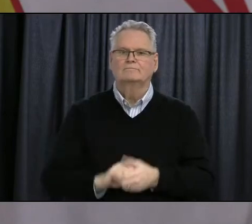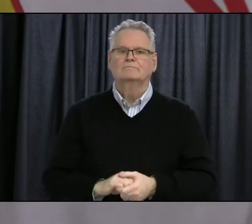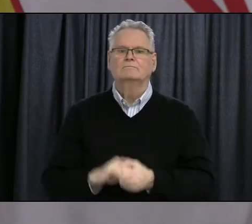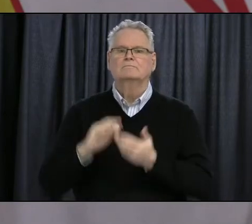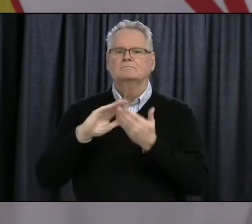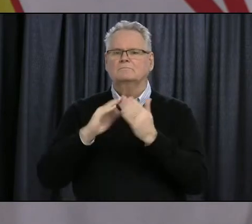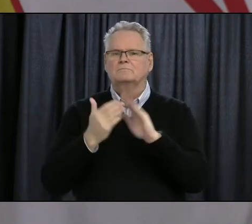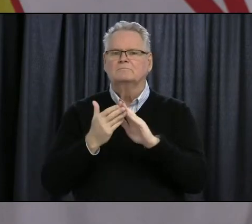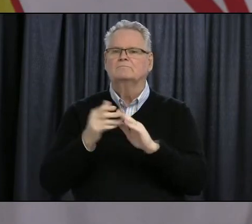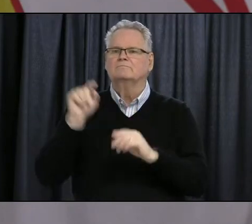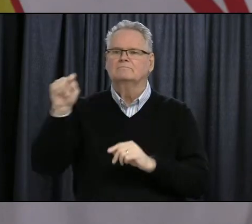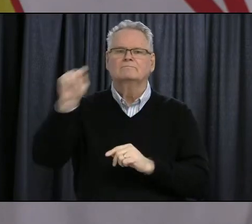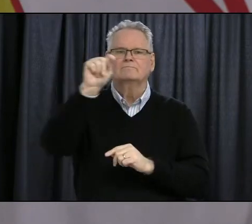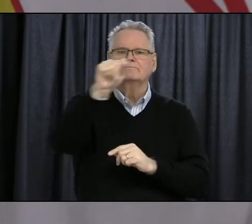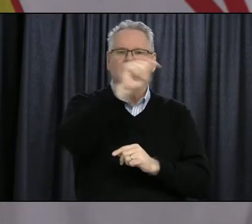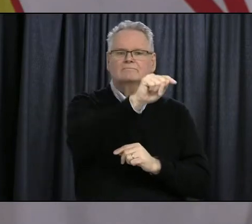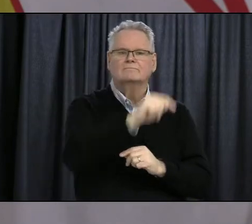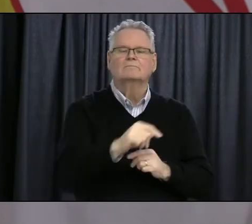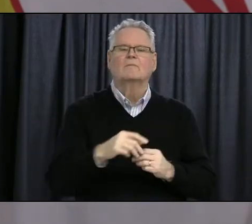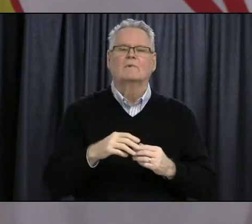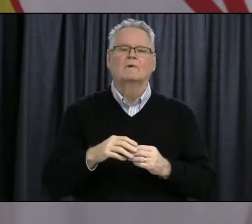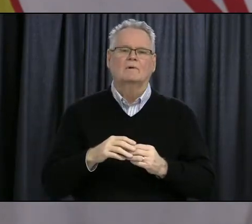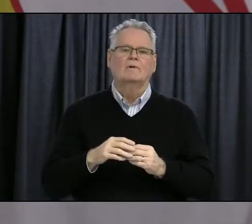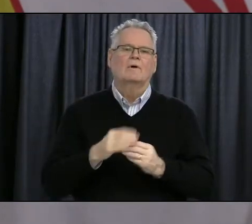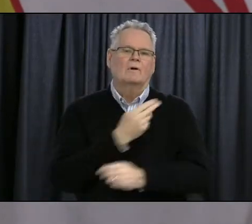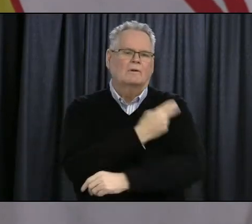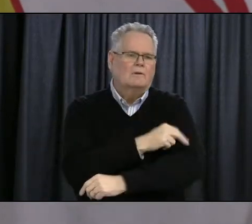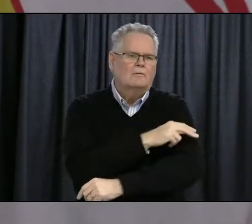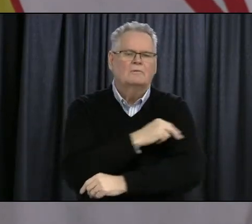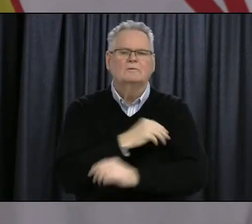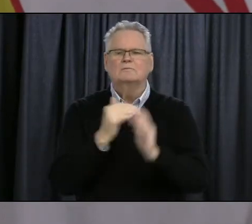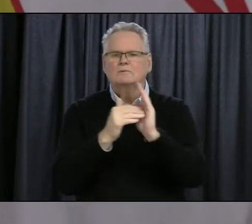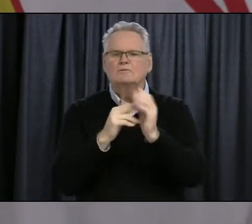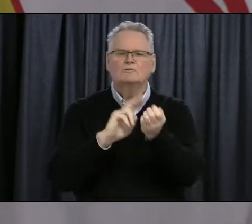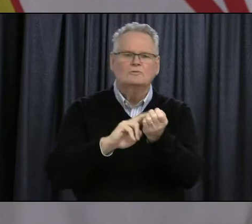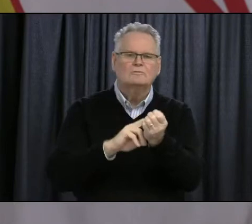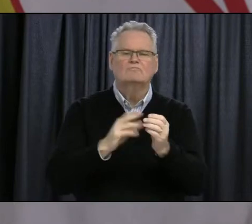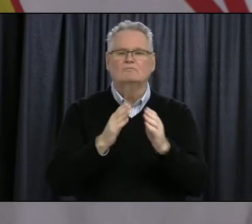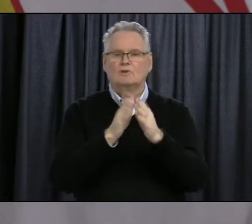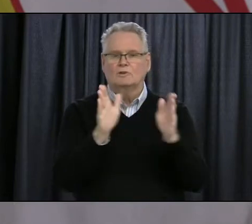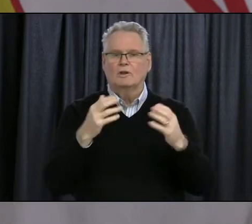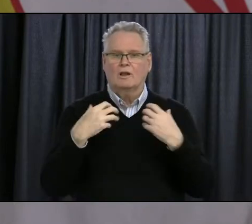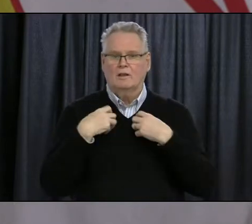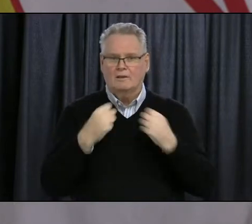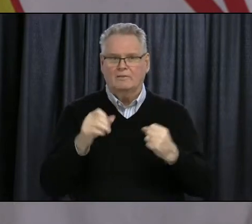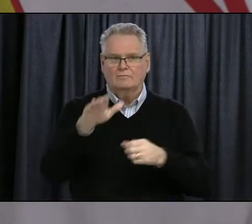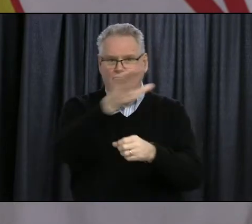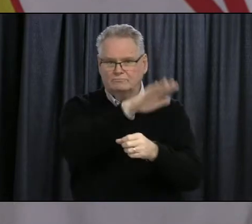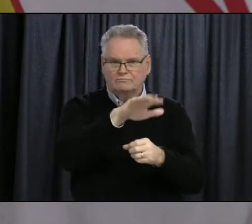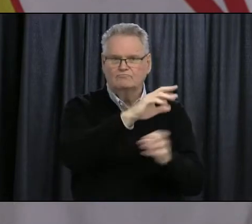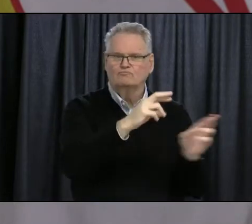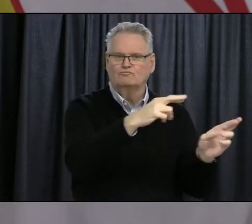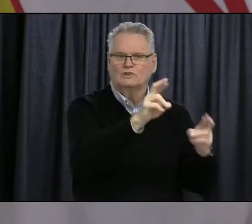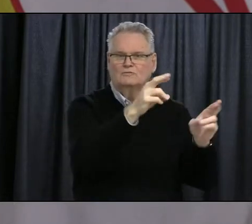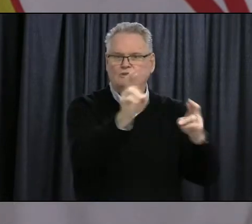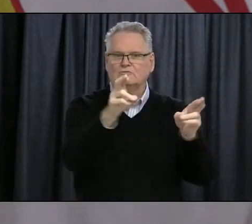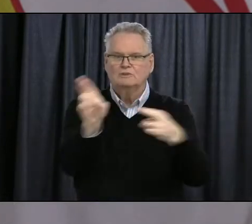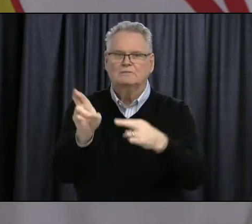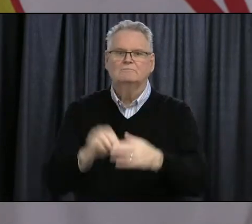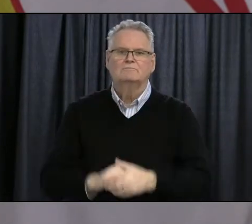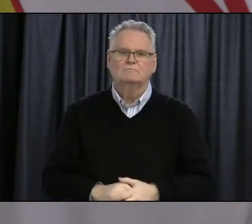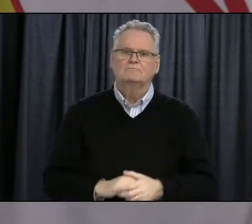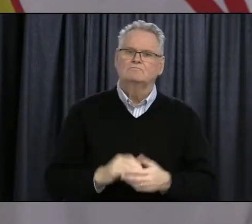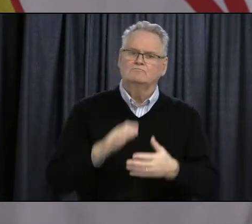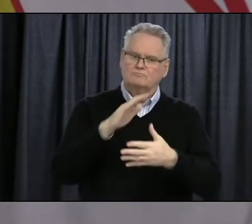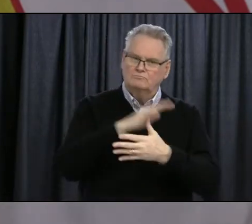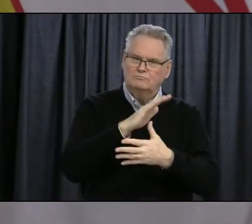inoculations. As I speak, vaccines are being administered in our long-term care homes and personal care homes across the province, as well